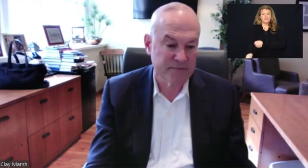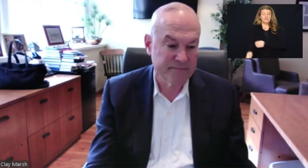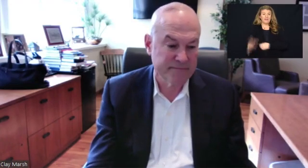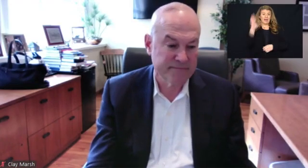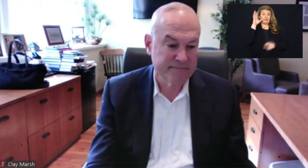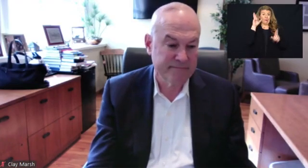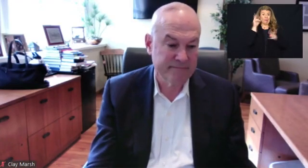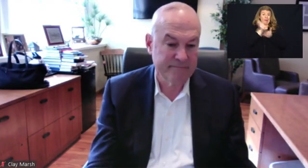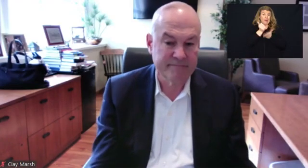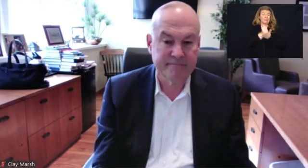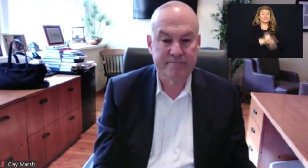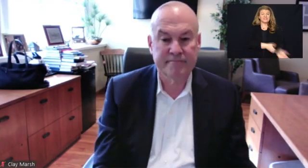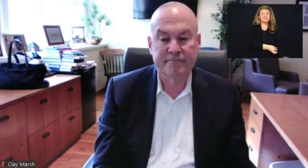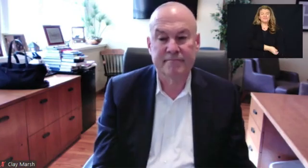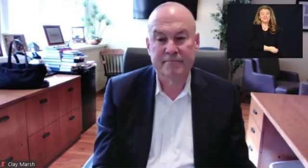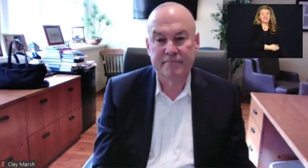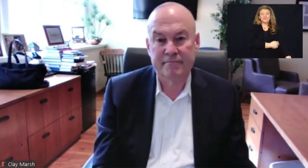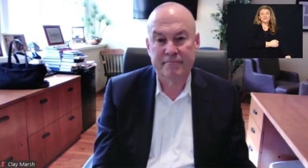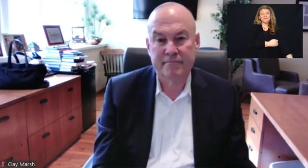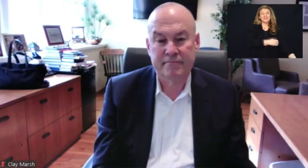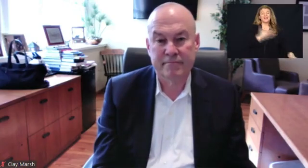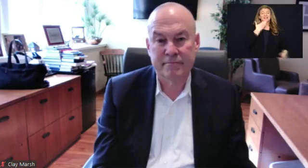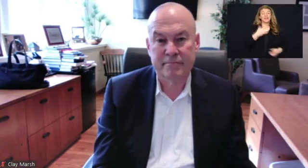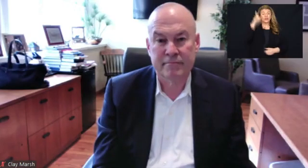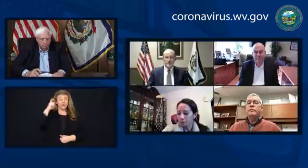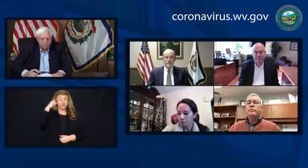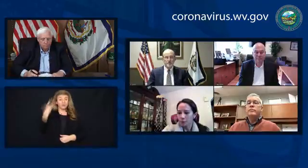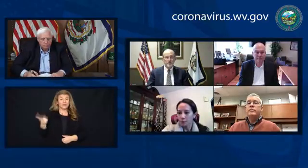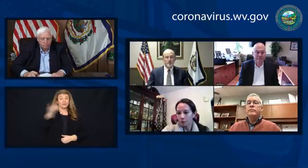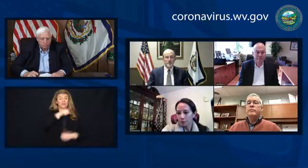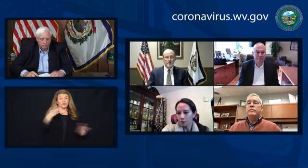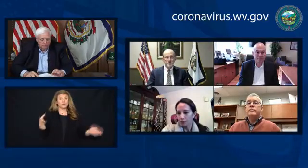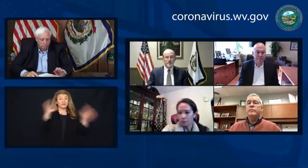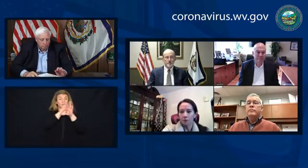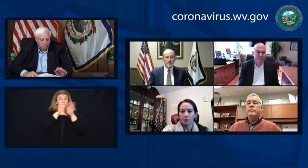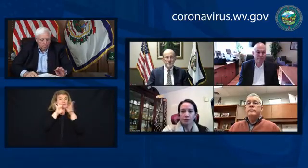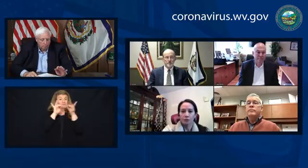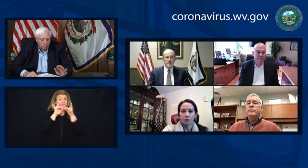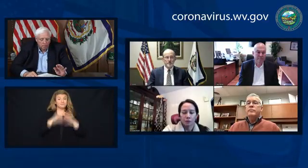helps. All right, thank you, Mark. Governor, I'll turn it back to you.